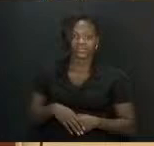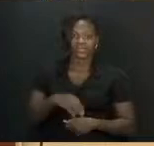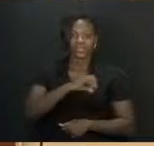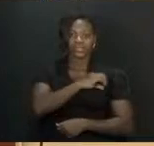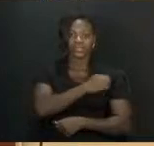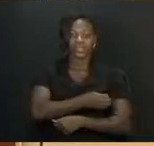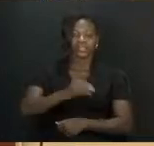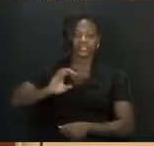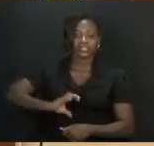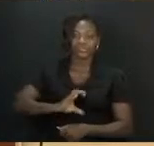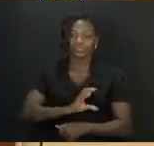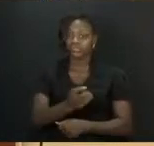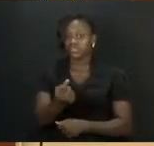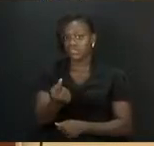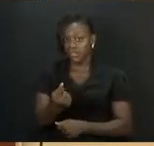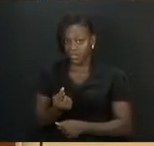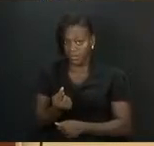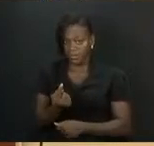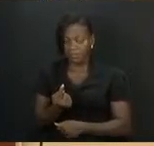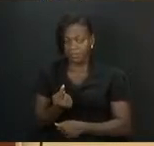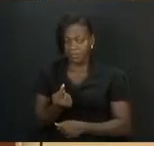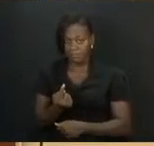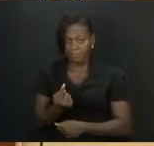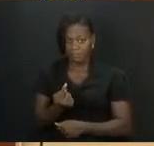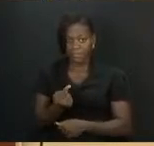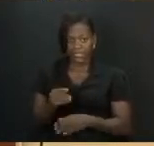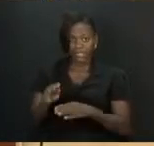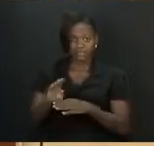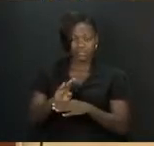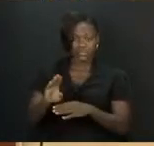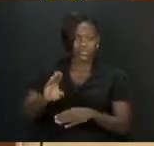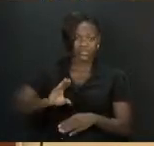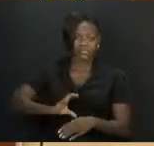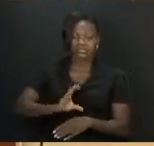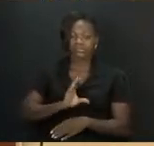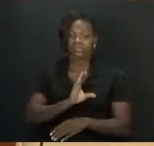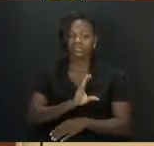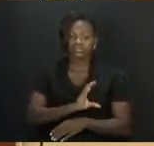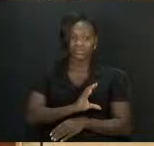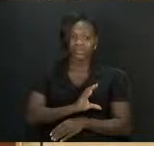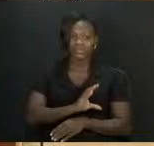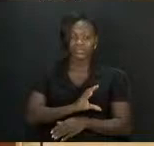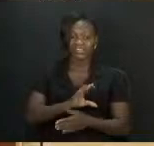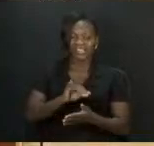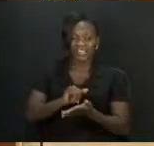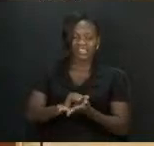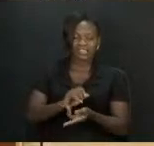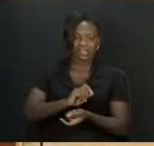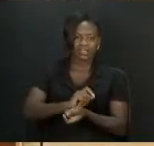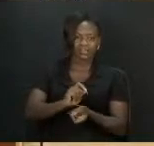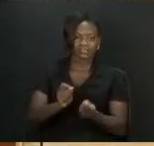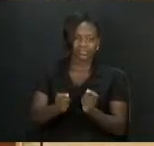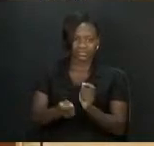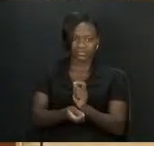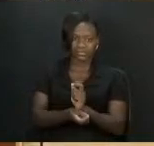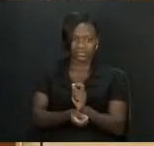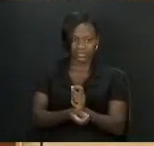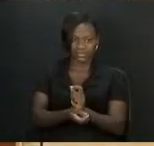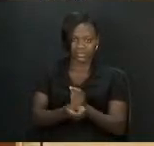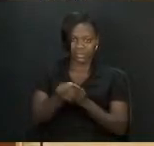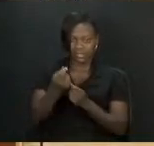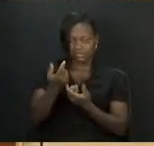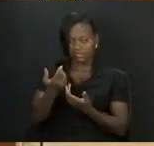supposed to appear, and at the Business Committee, that was varied at the instance of the Majority